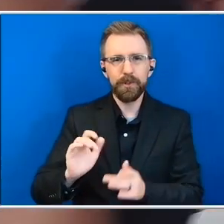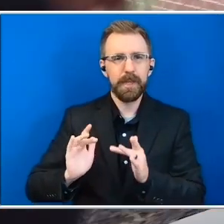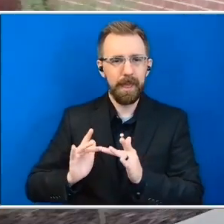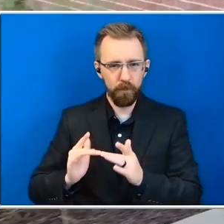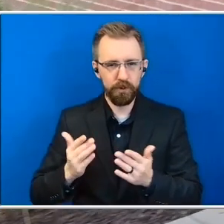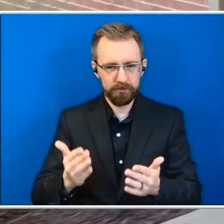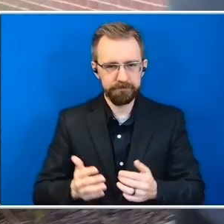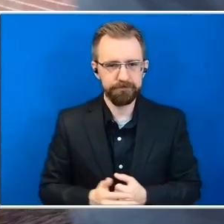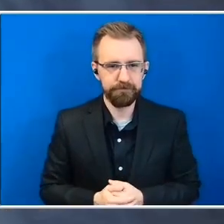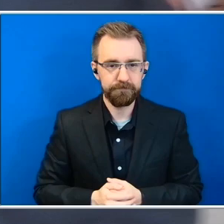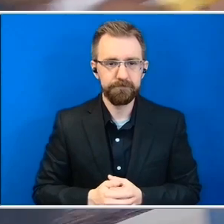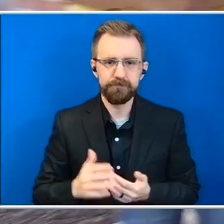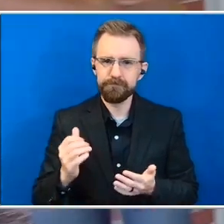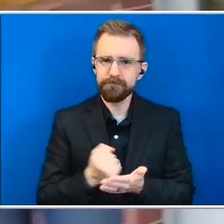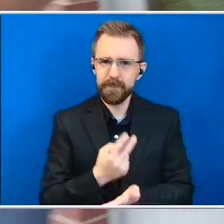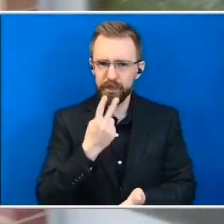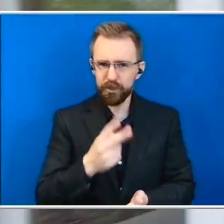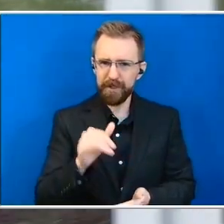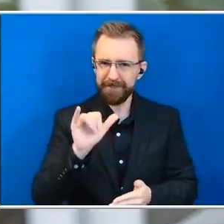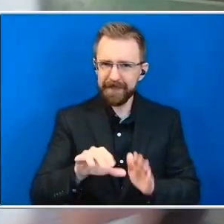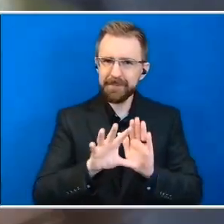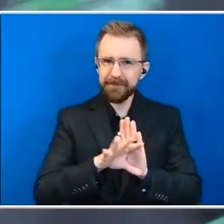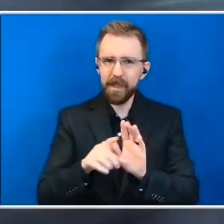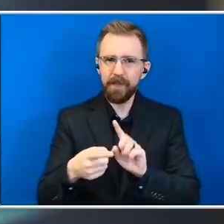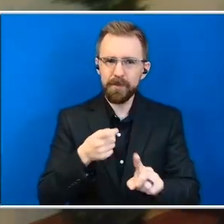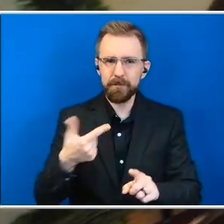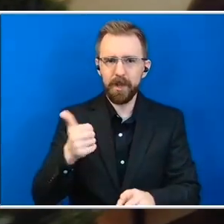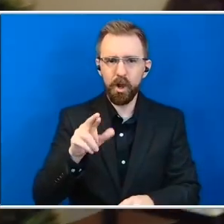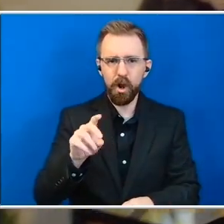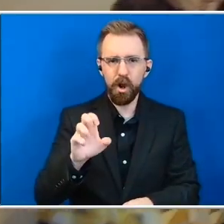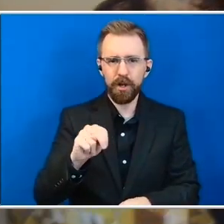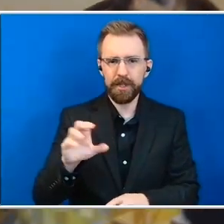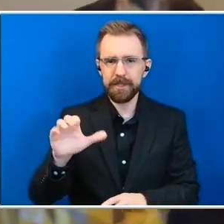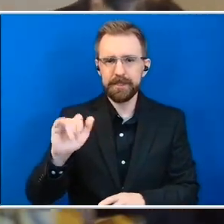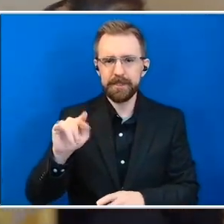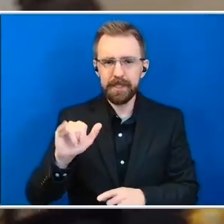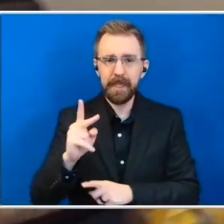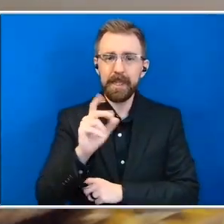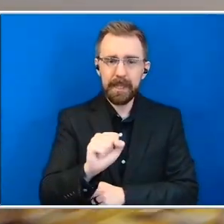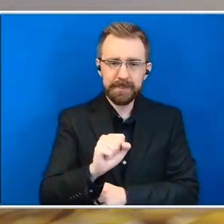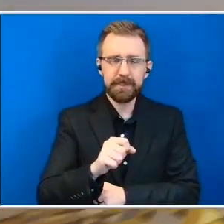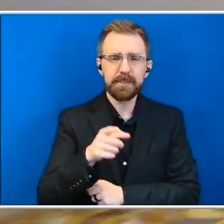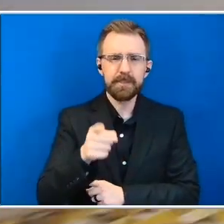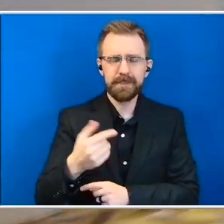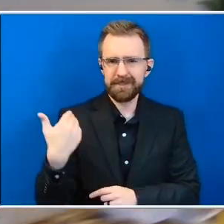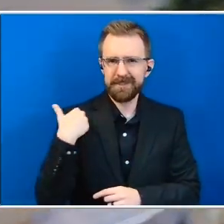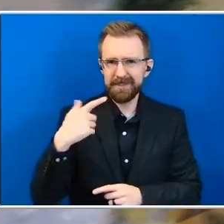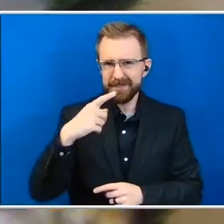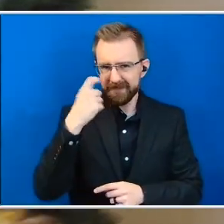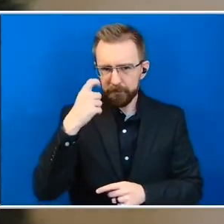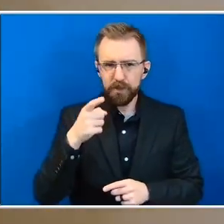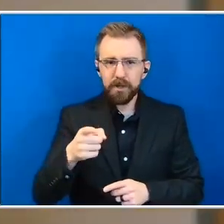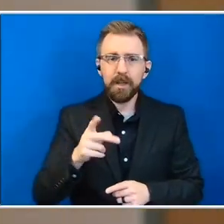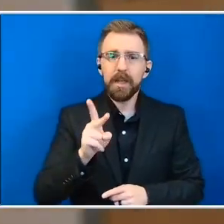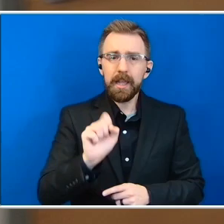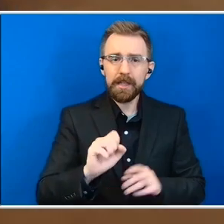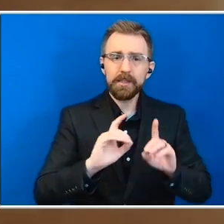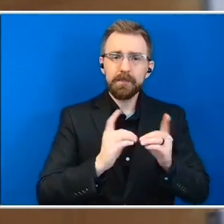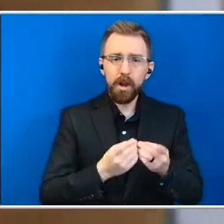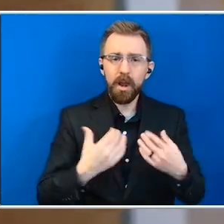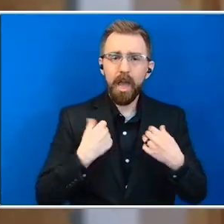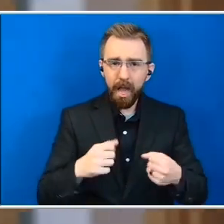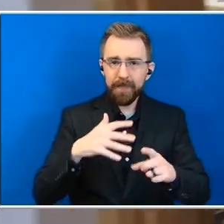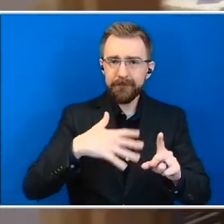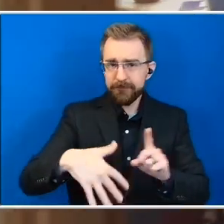a look at this video from Garden City, Kansas, where late this summer, the Kansas Department of Health and the Environment, working